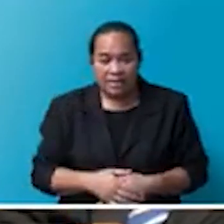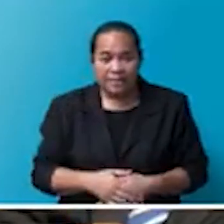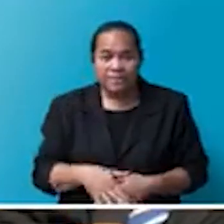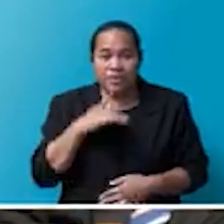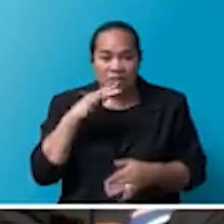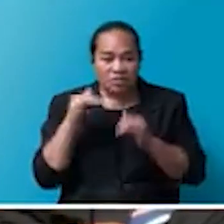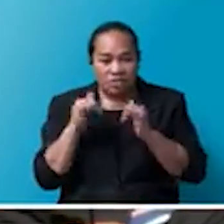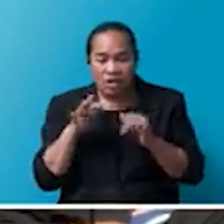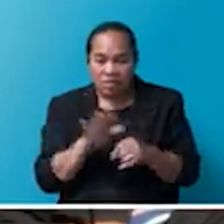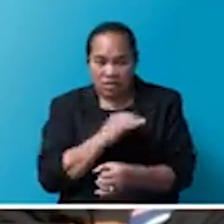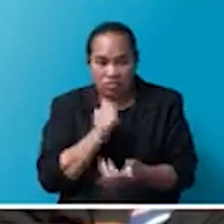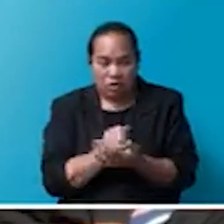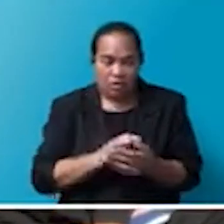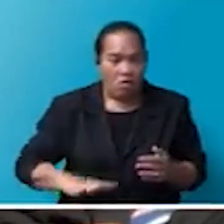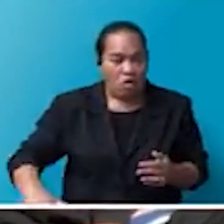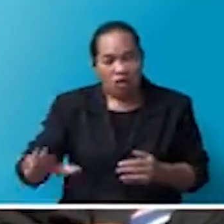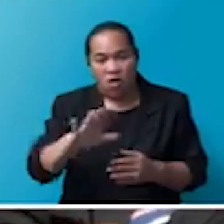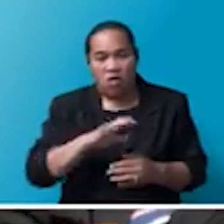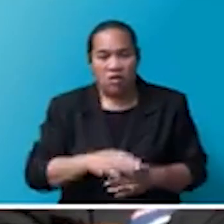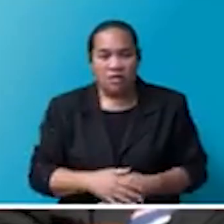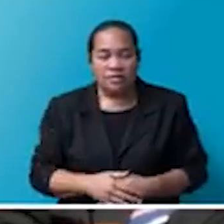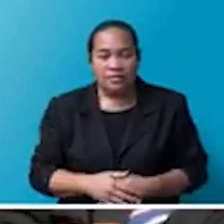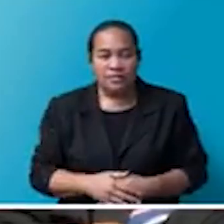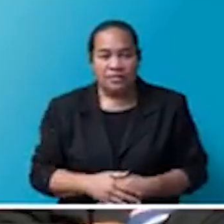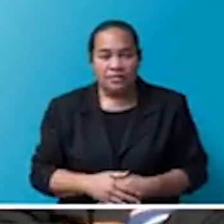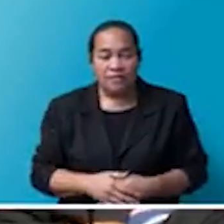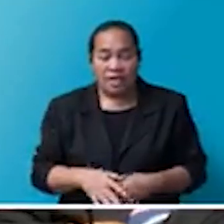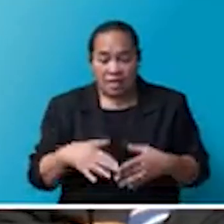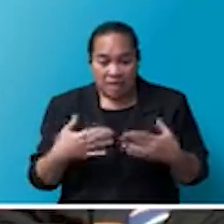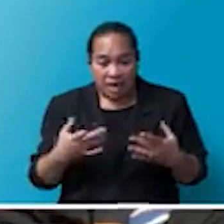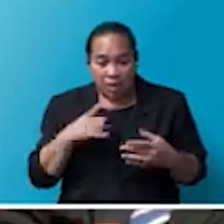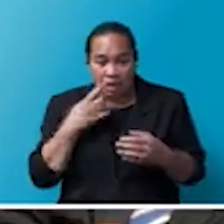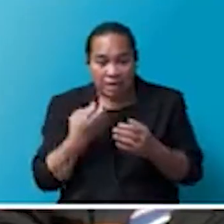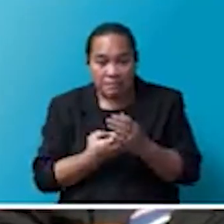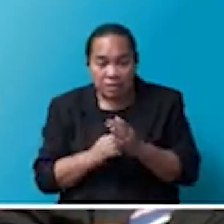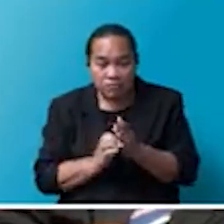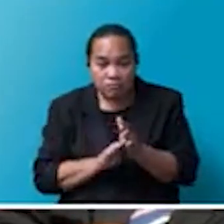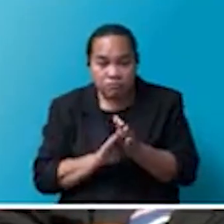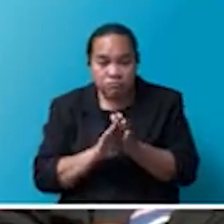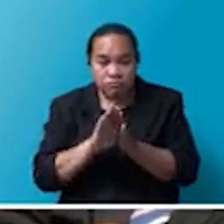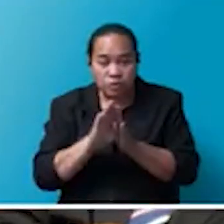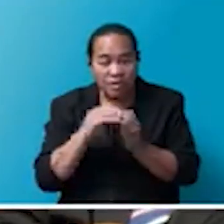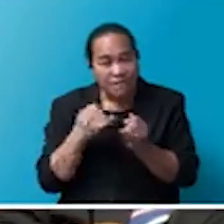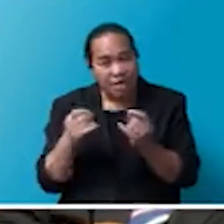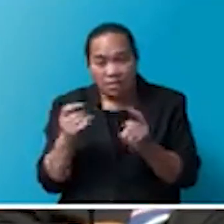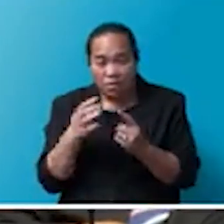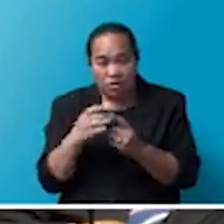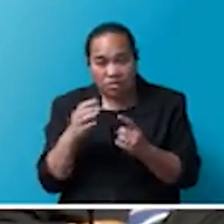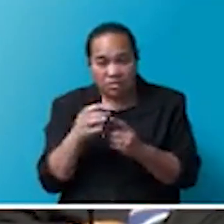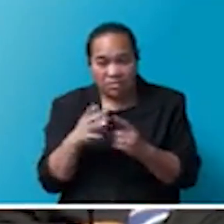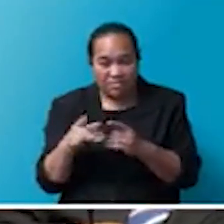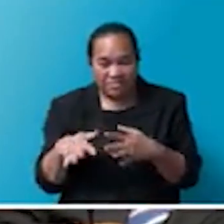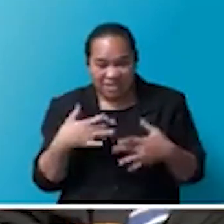all. Honorable Speaker, we are emerging from a difficult chapter in